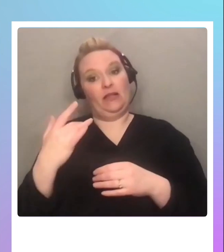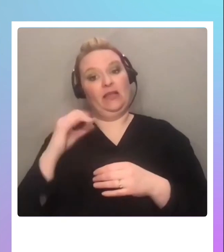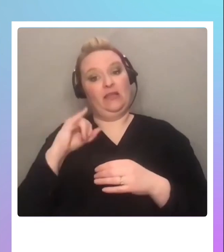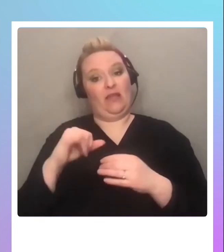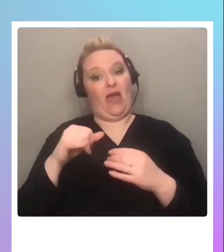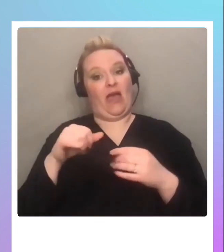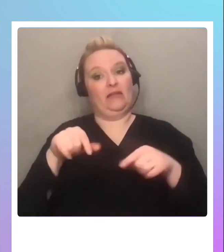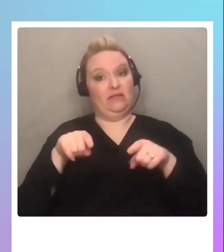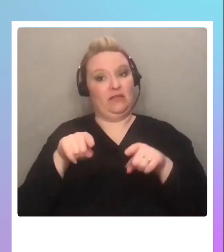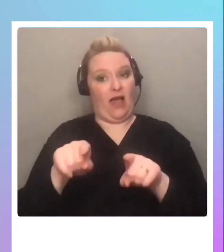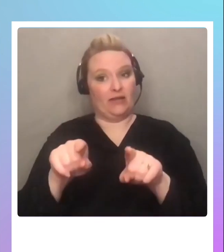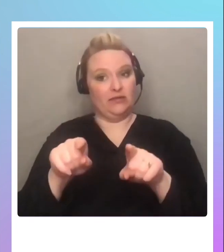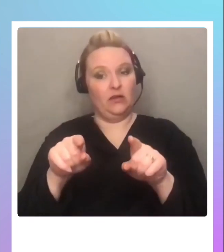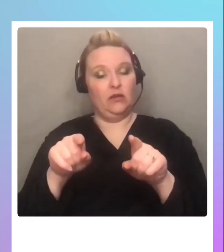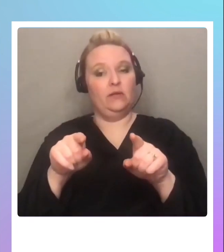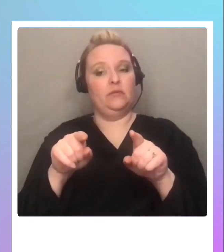with,